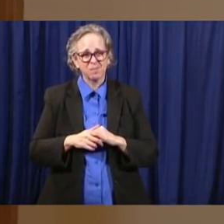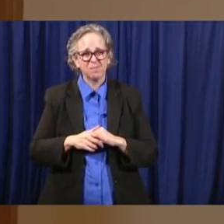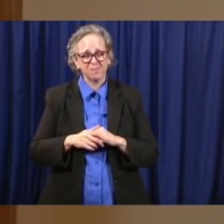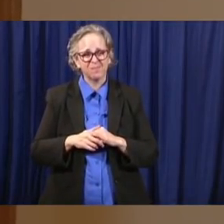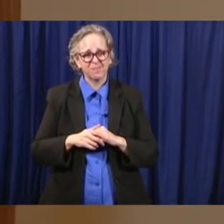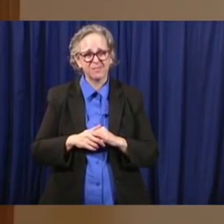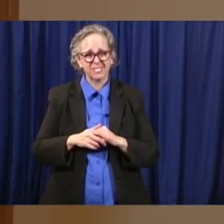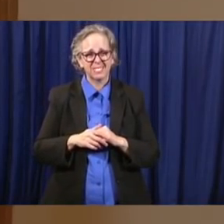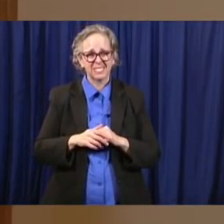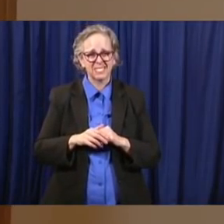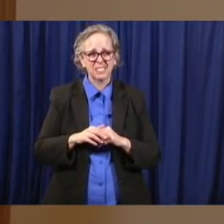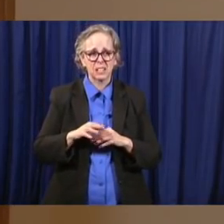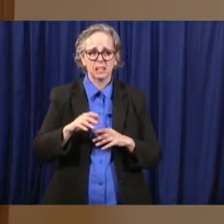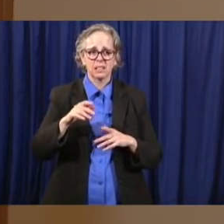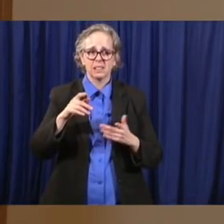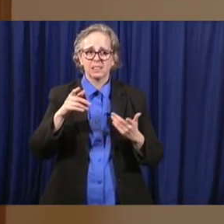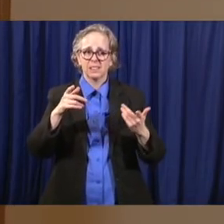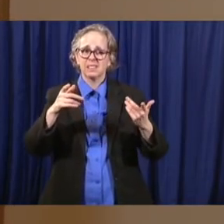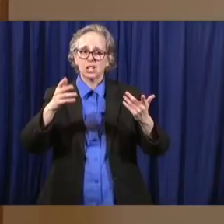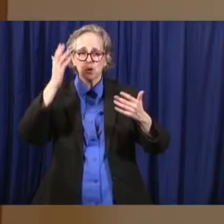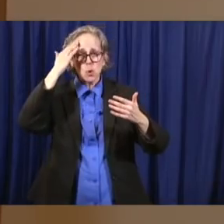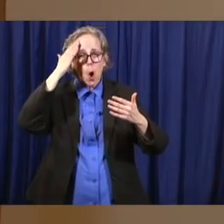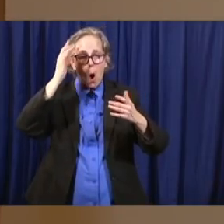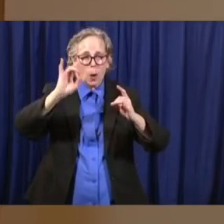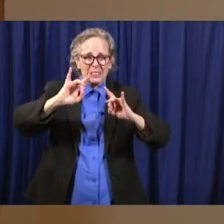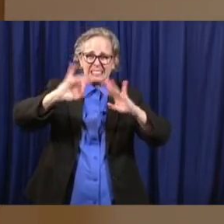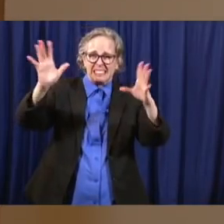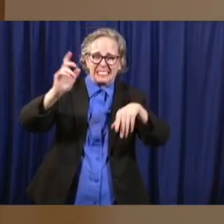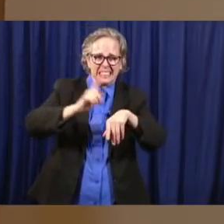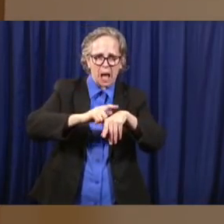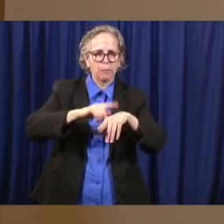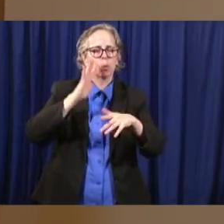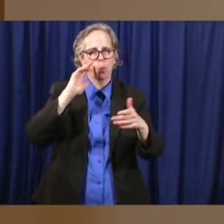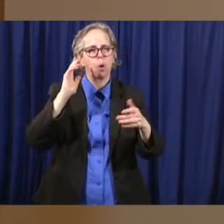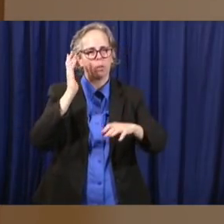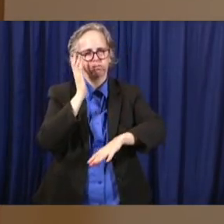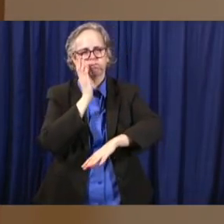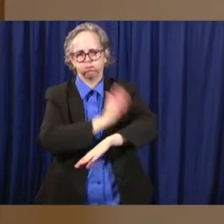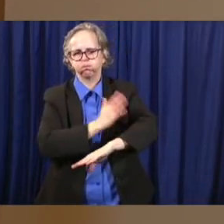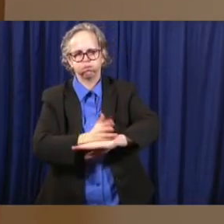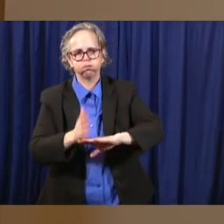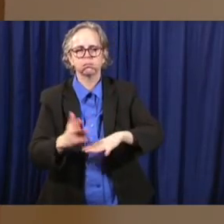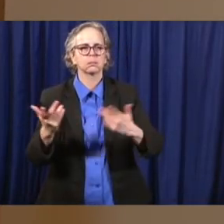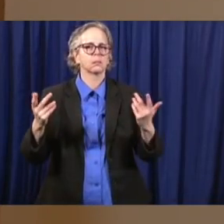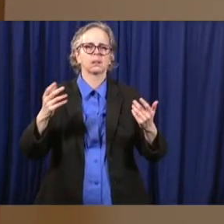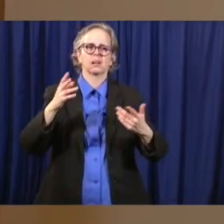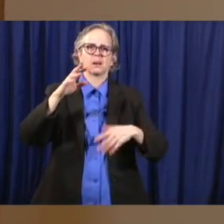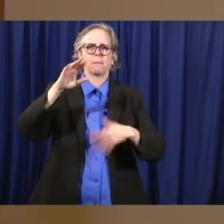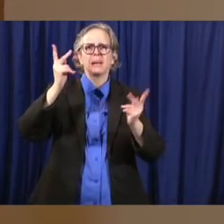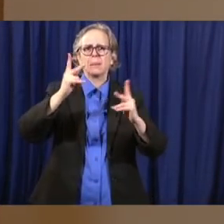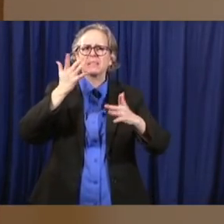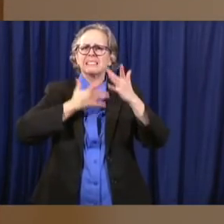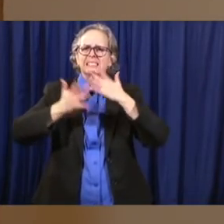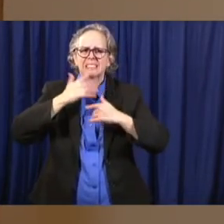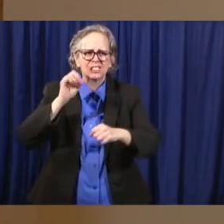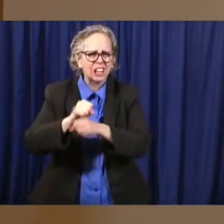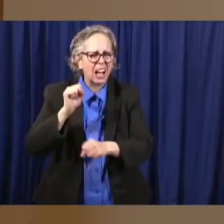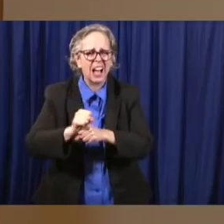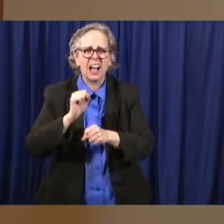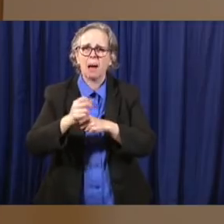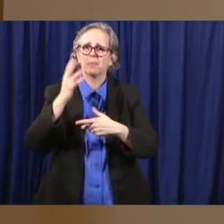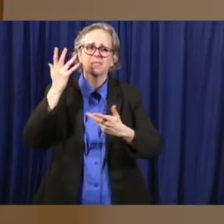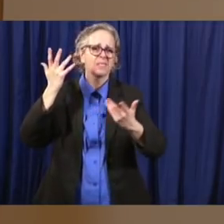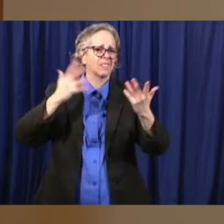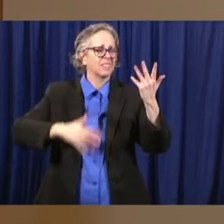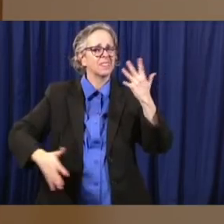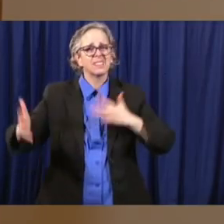least of which we've talked about the horrible, unemployment numbers and things that folks are facing. We also fear at times like this